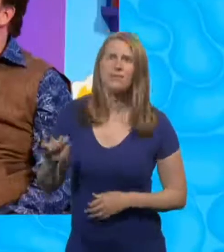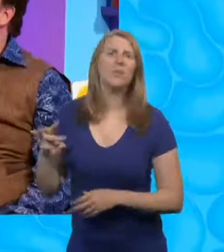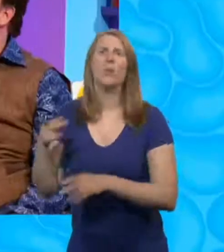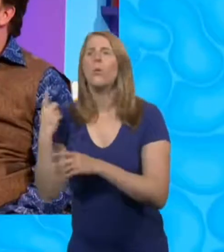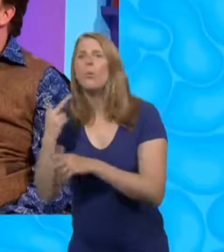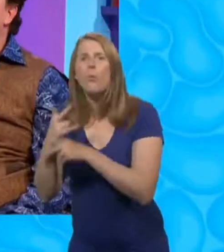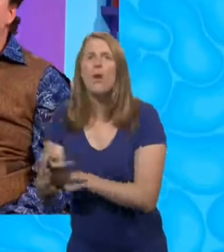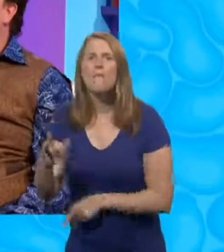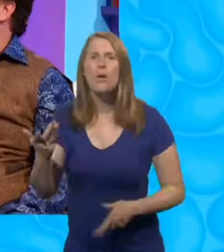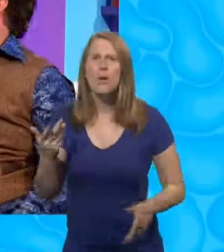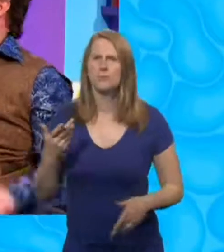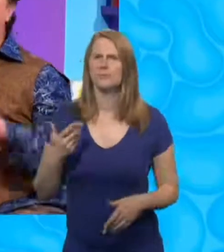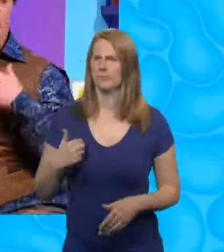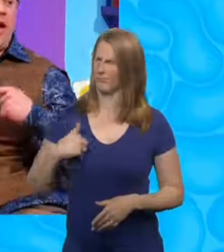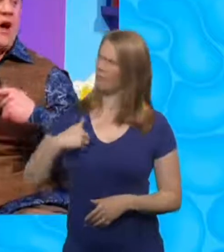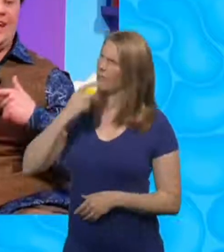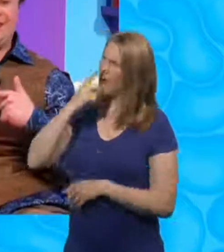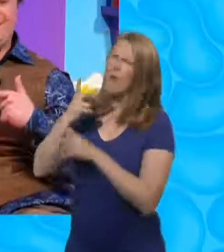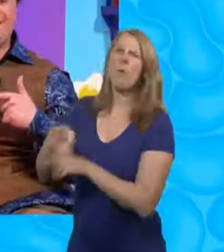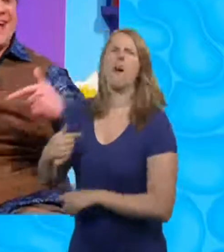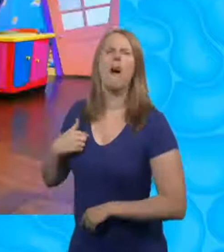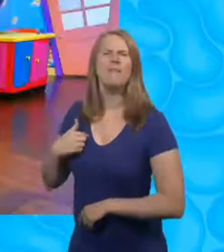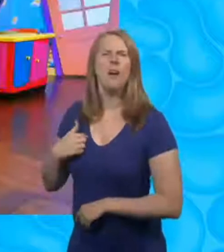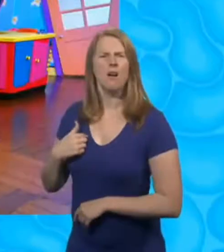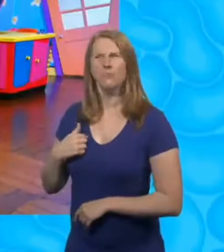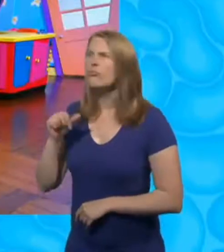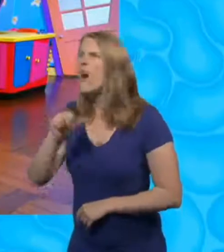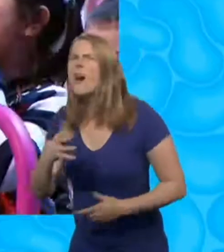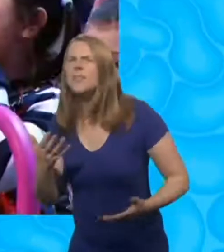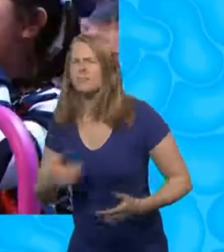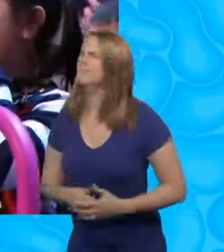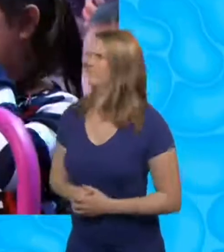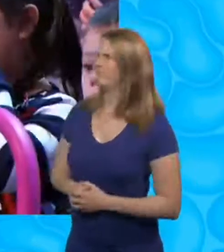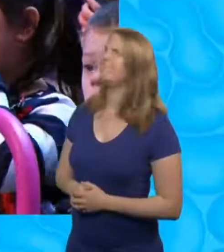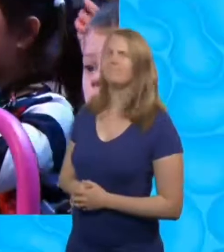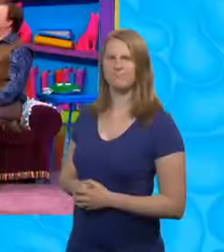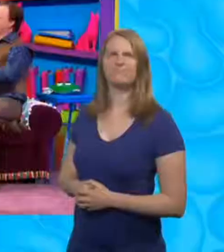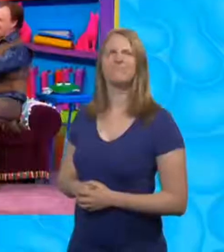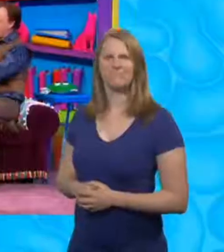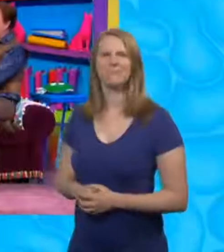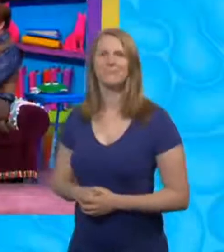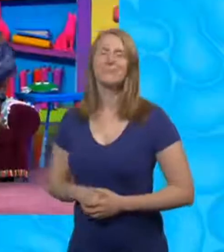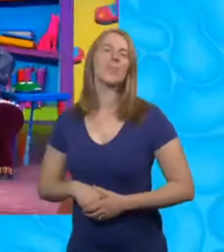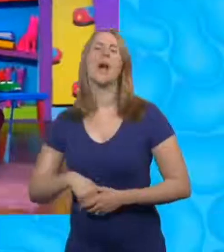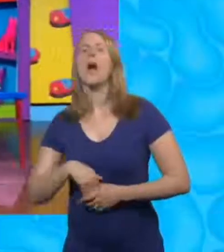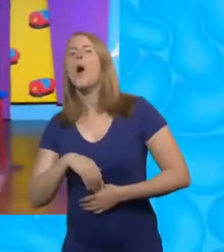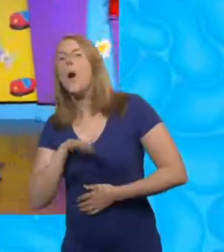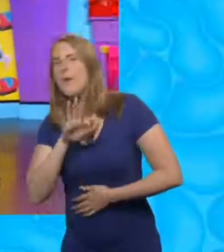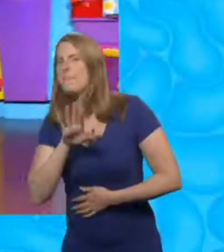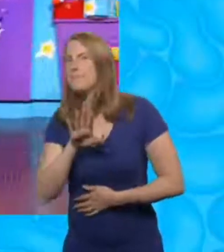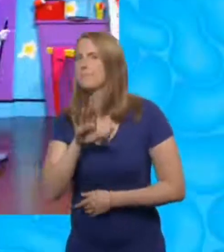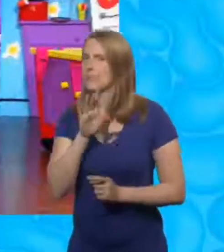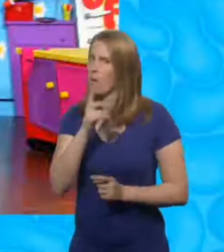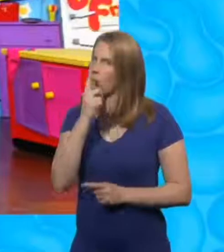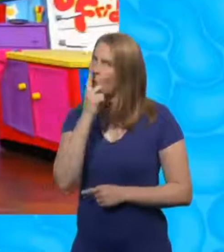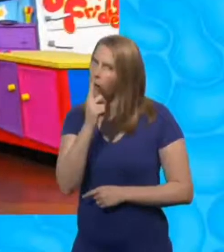going to look after her properly? Well, I can look after Little Monster, can't I, everyone? All right, good. All right, you can do it, but on one